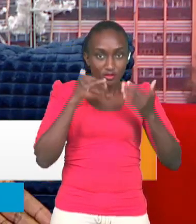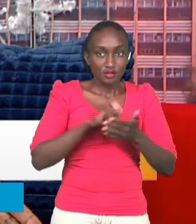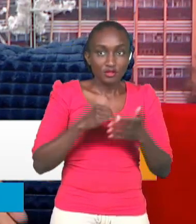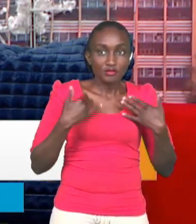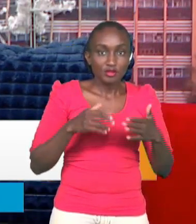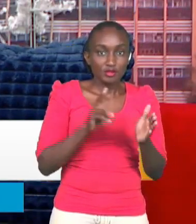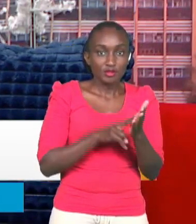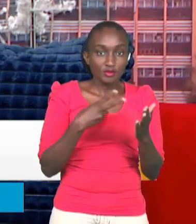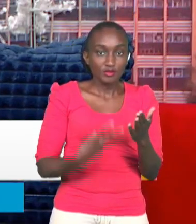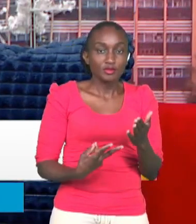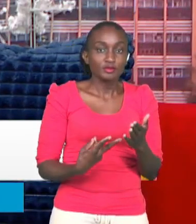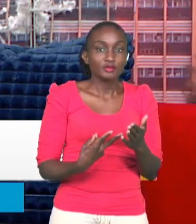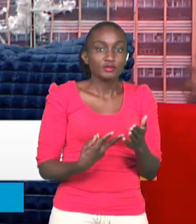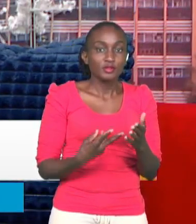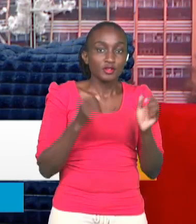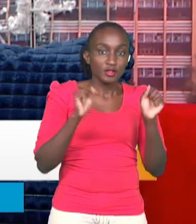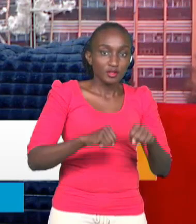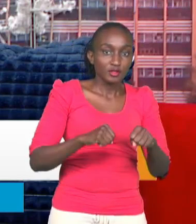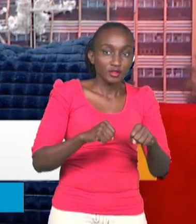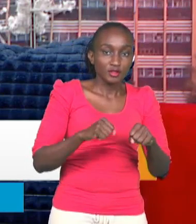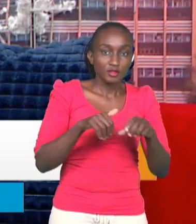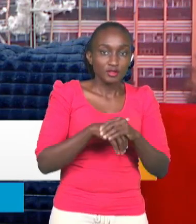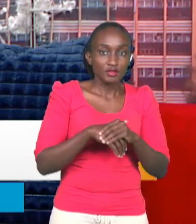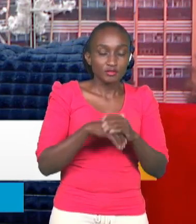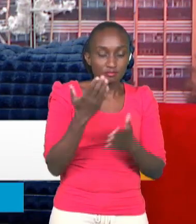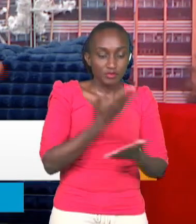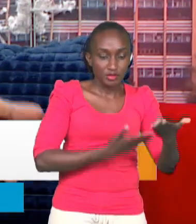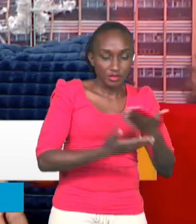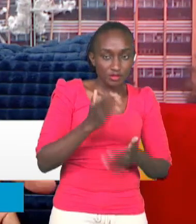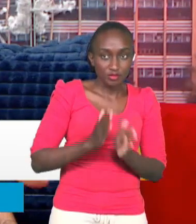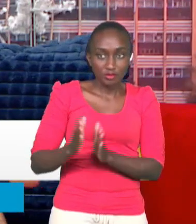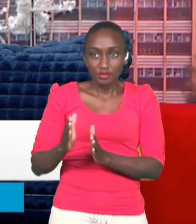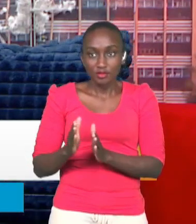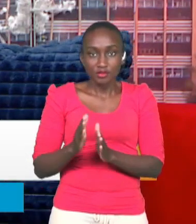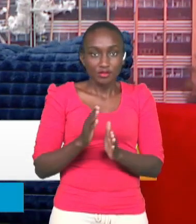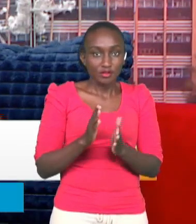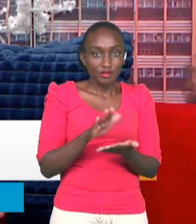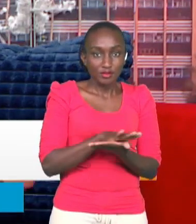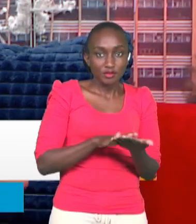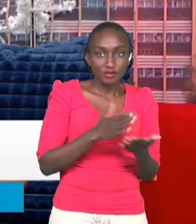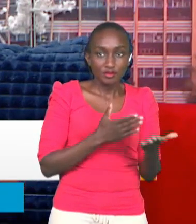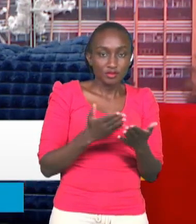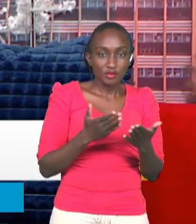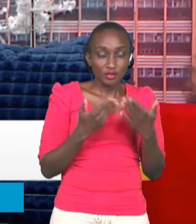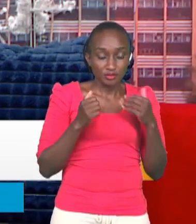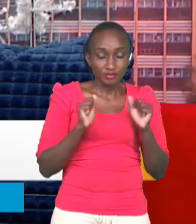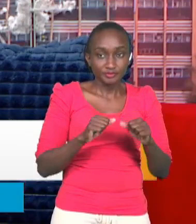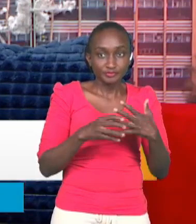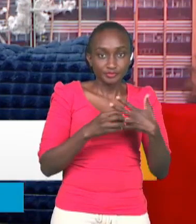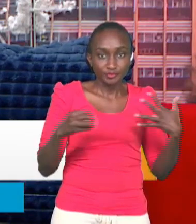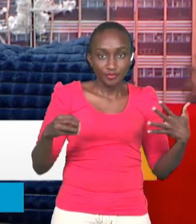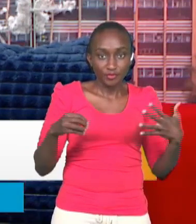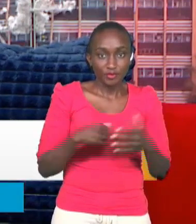have failed to agree in a mediation process, and that should form part of the basis why they should be separated or